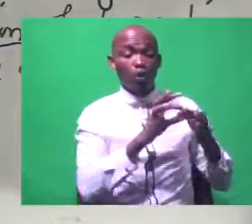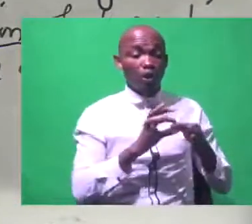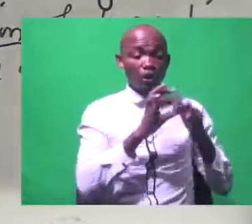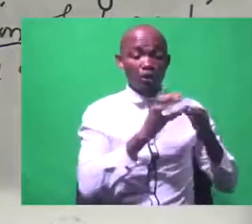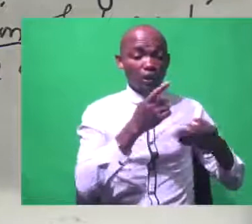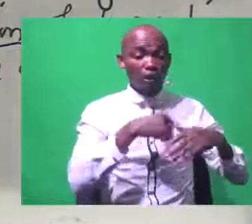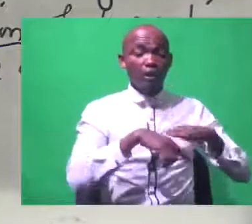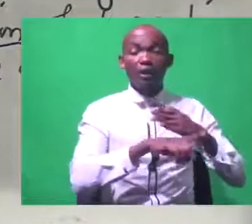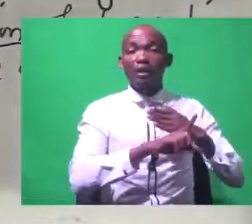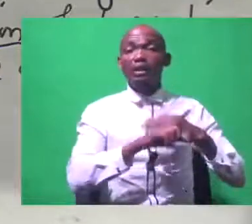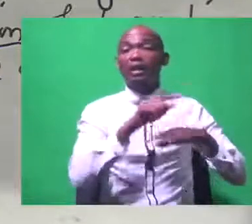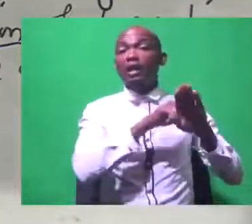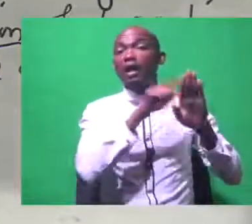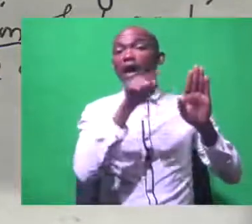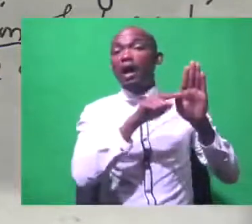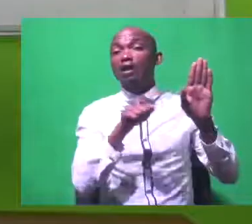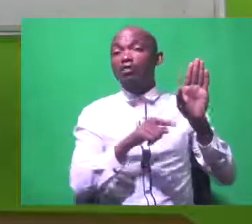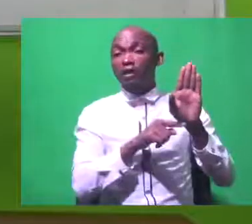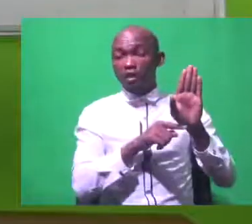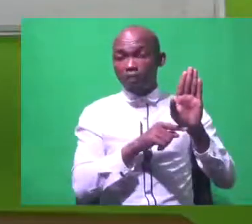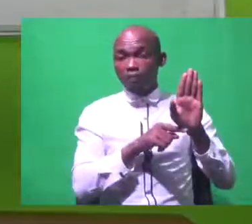in Africa. We together?